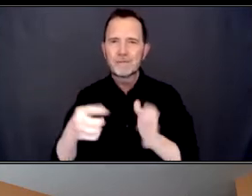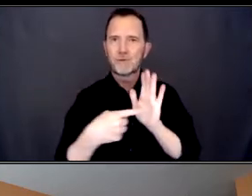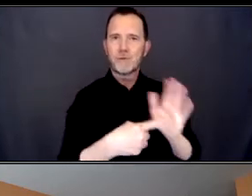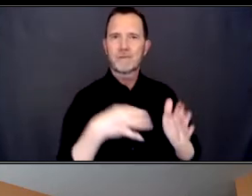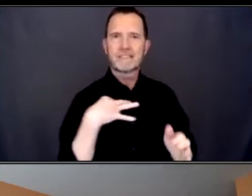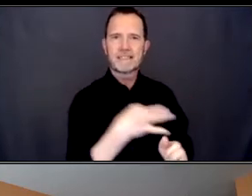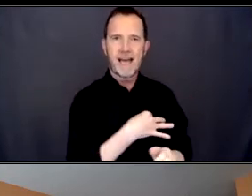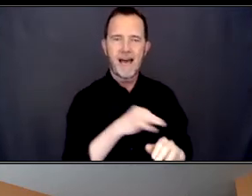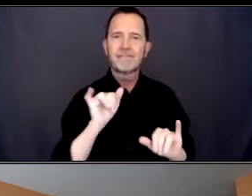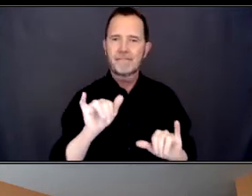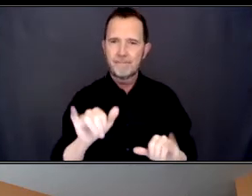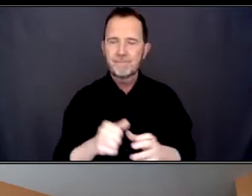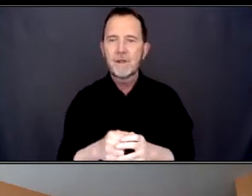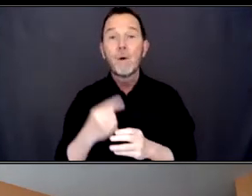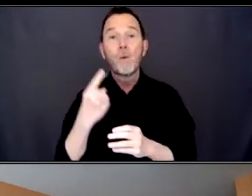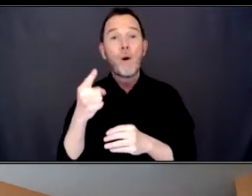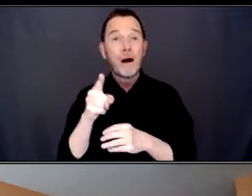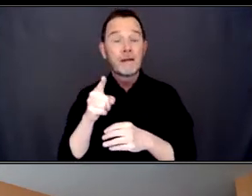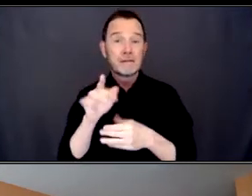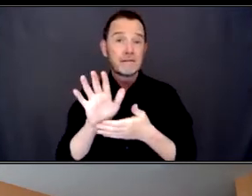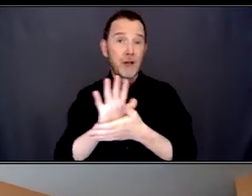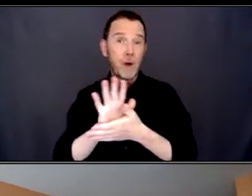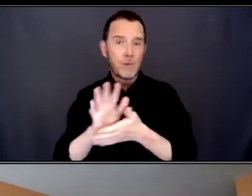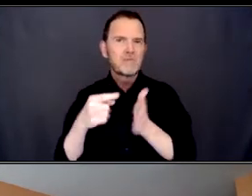shows an experience about people with disabilities.